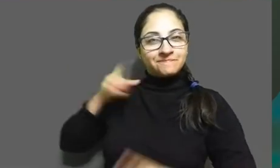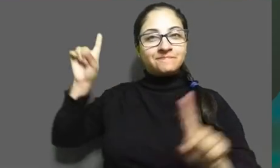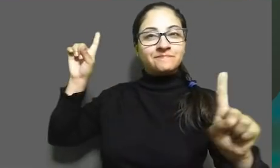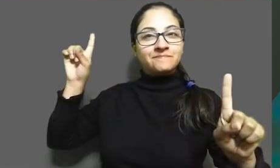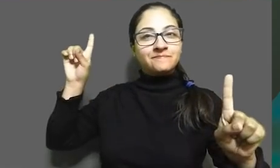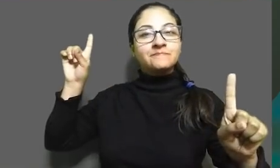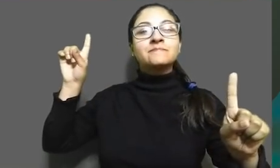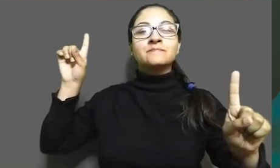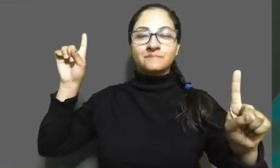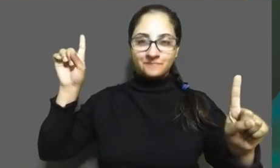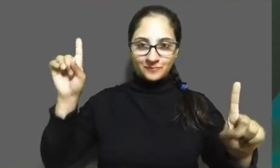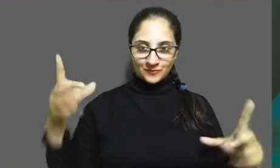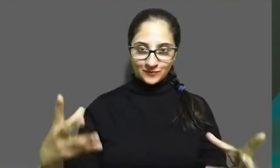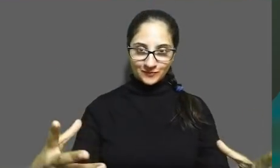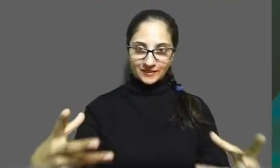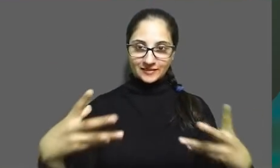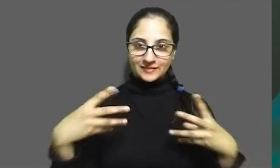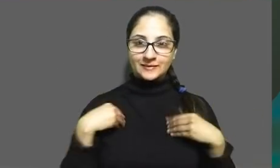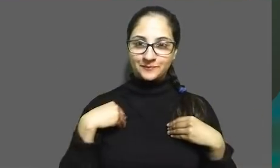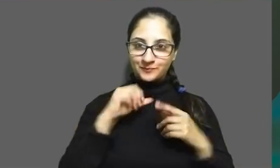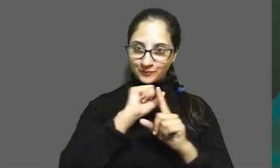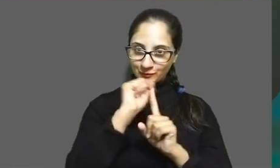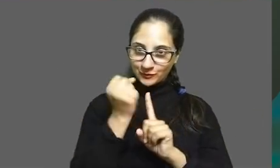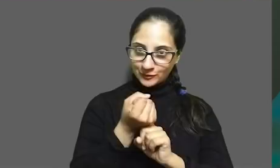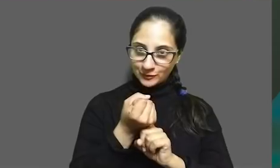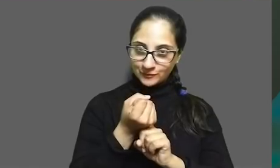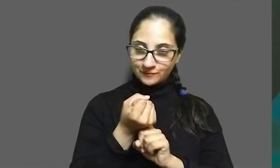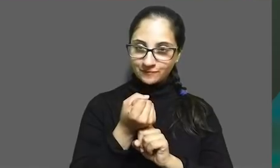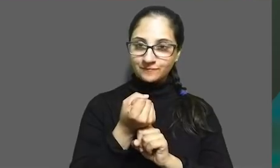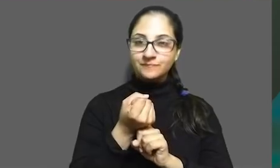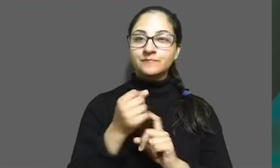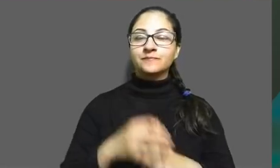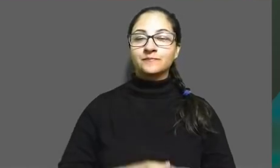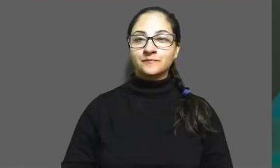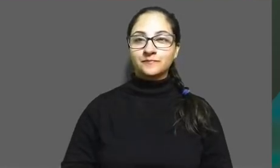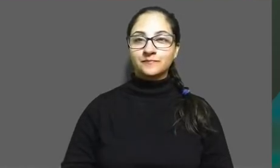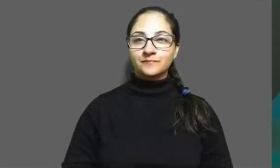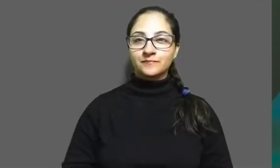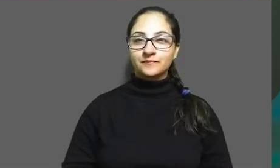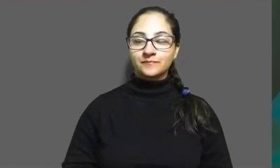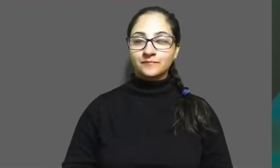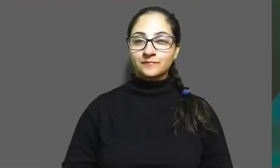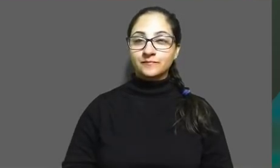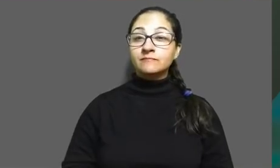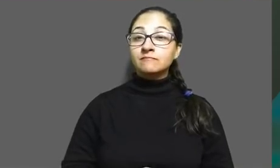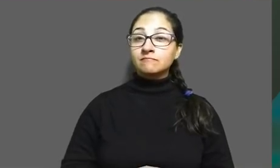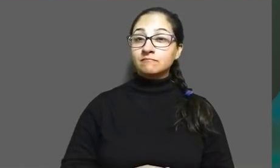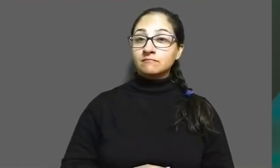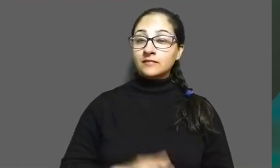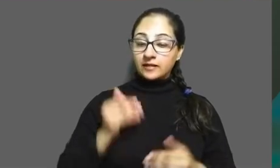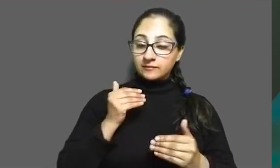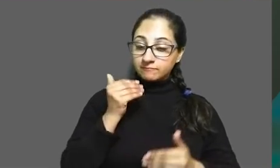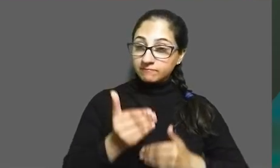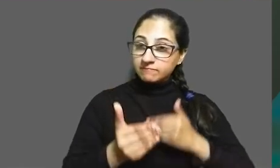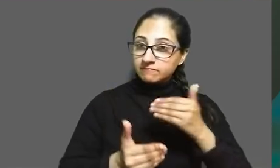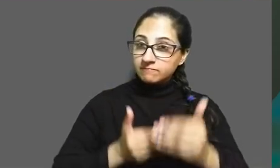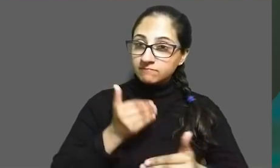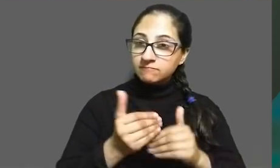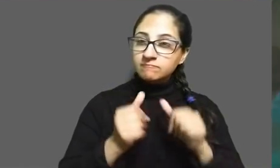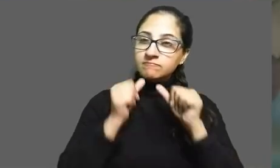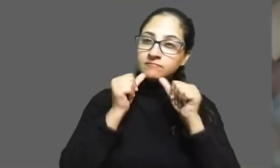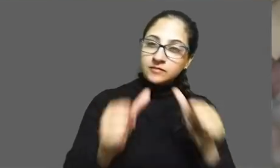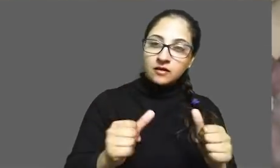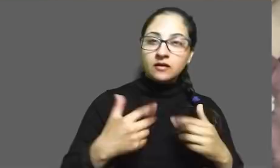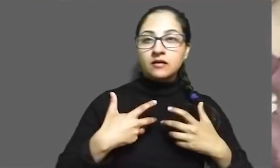joyfully. That's when I knew I had gotten to acceptance. The stages in this model are not